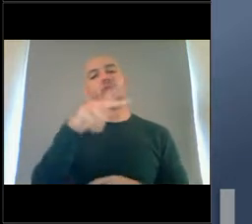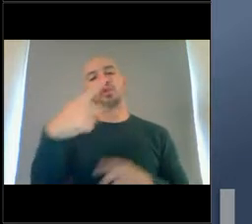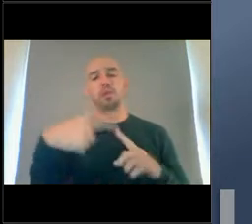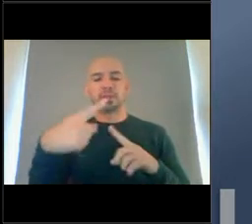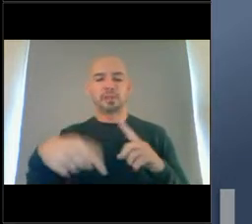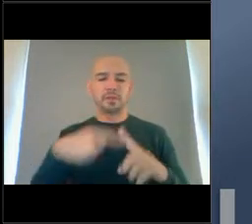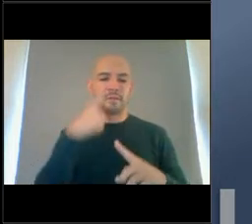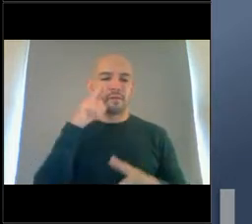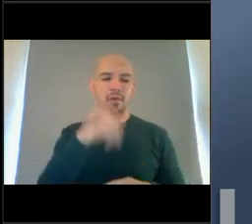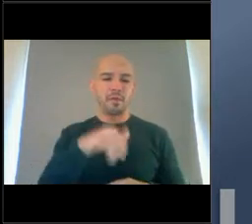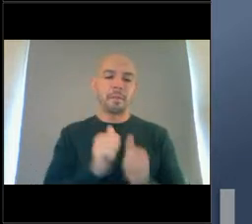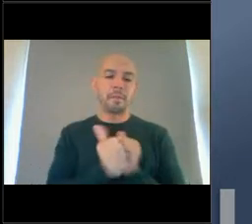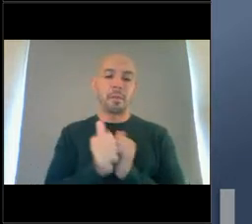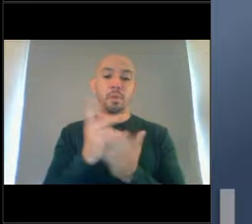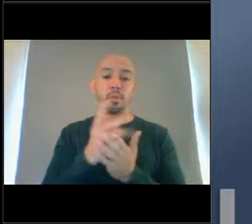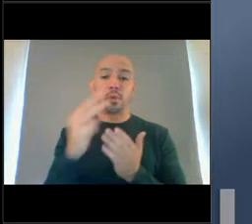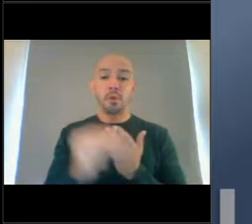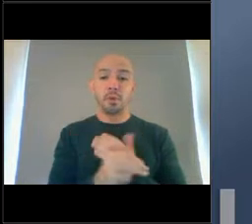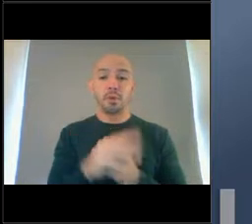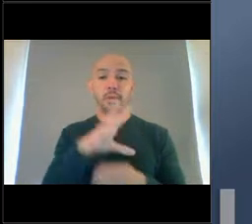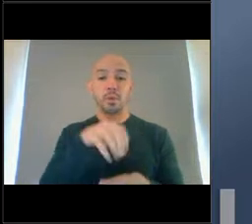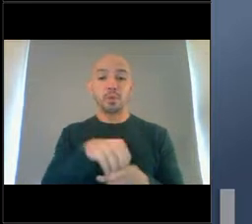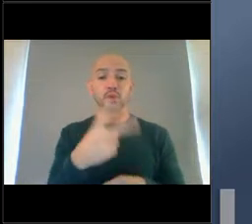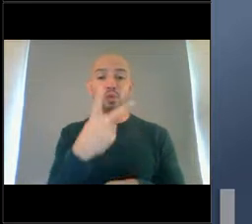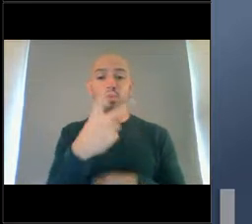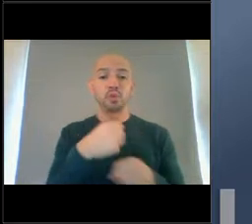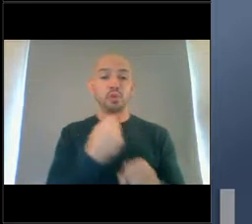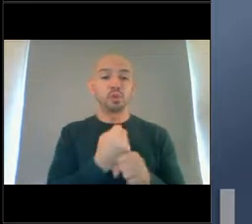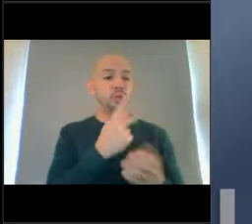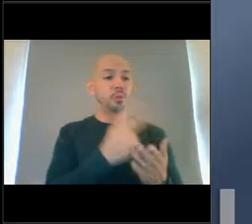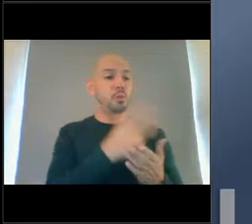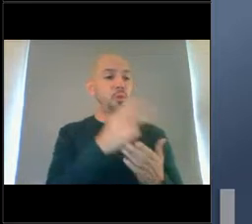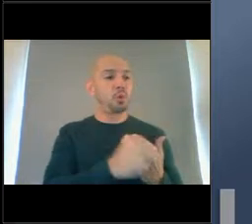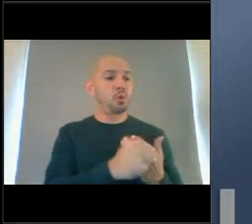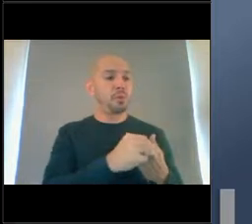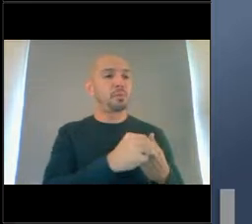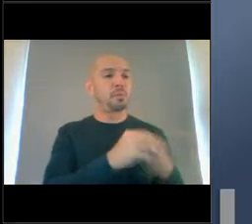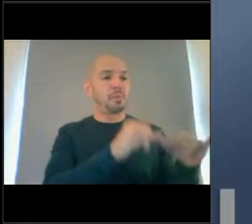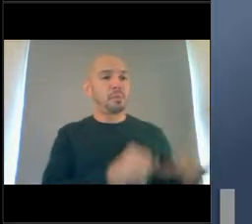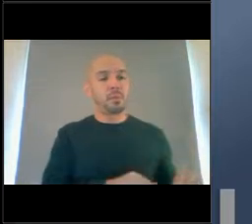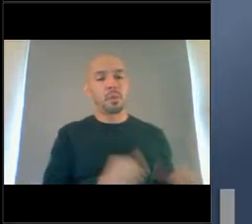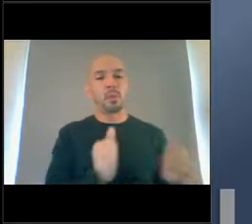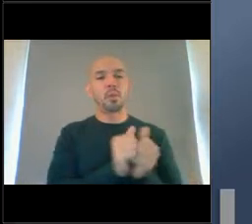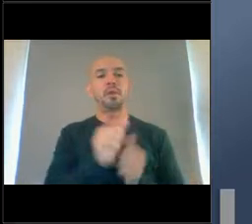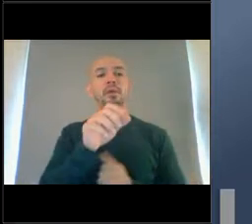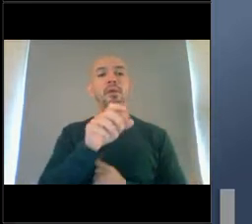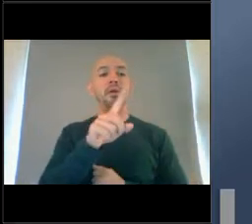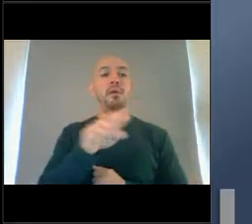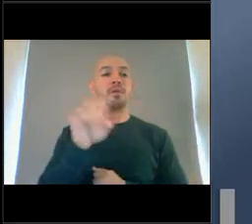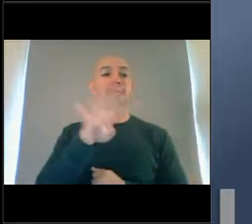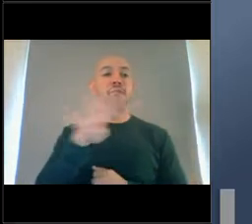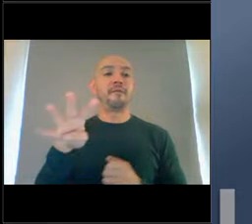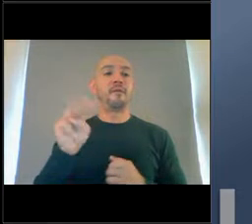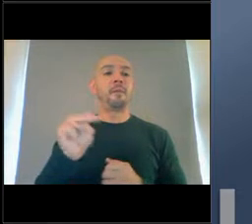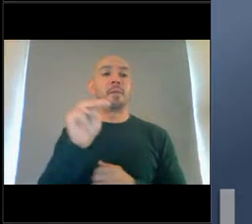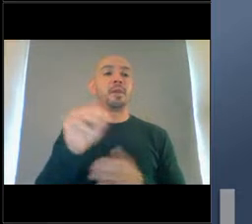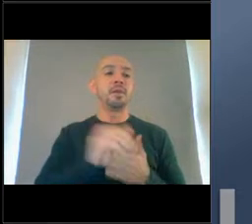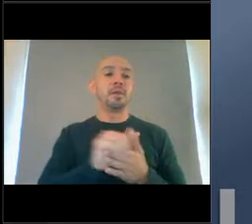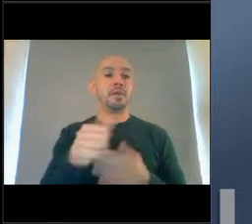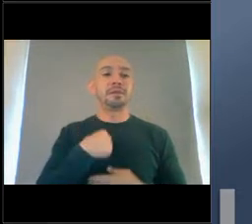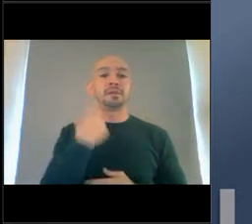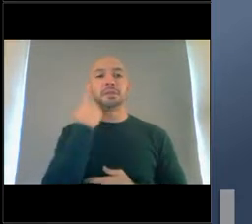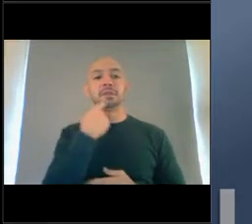competitive program it includes two years of programming with 144 million dollars as i